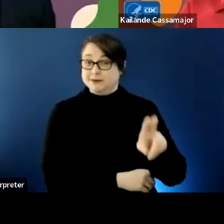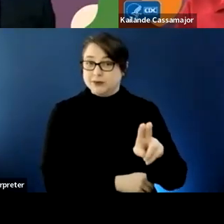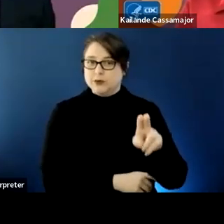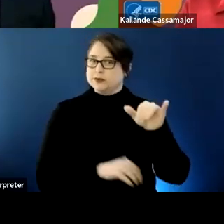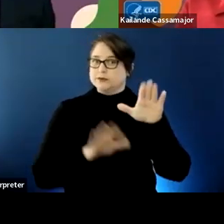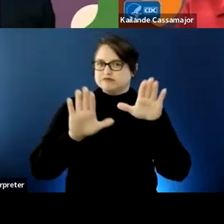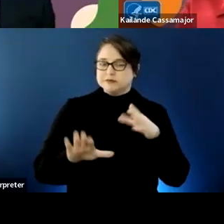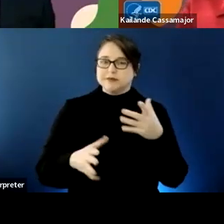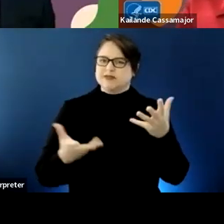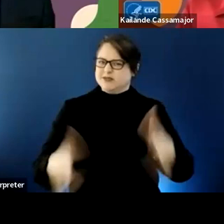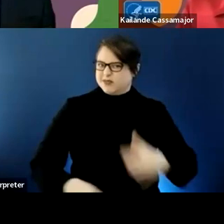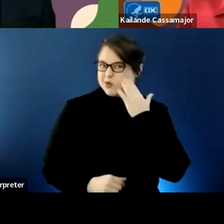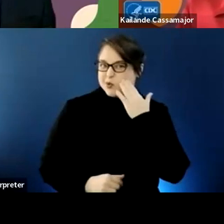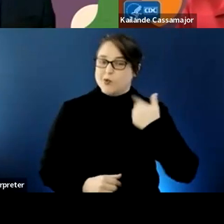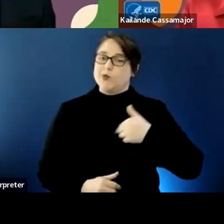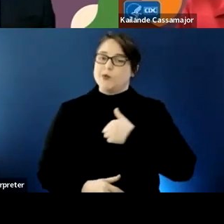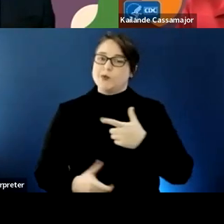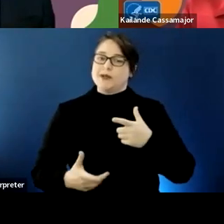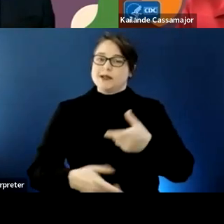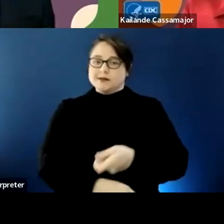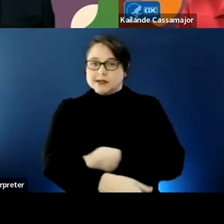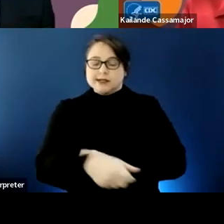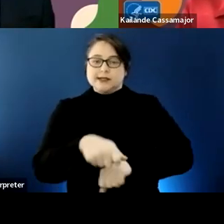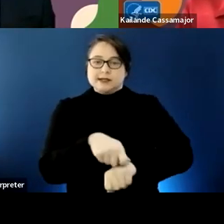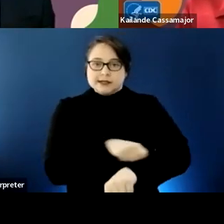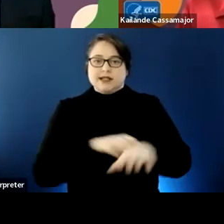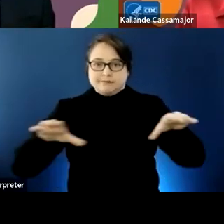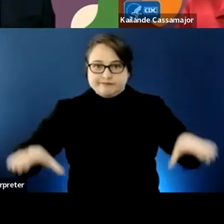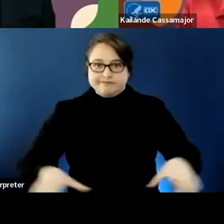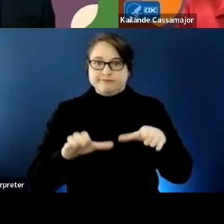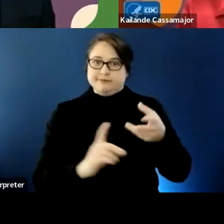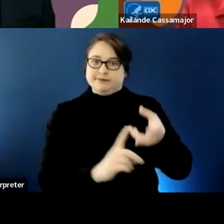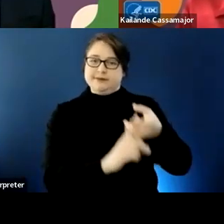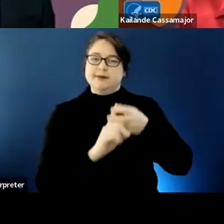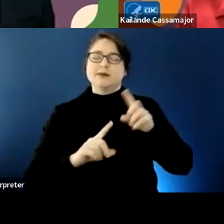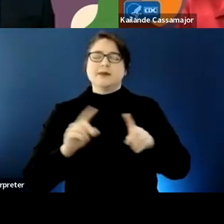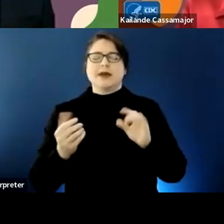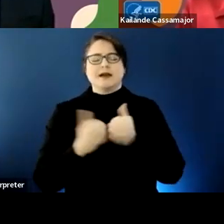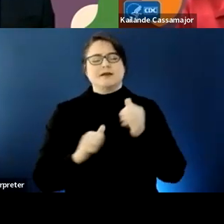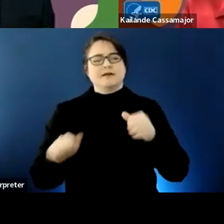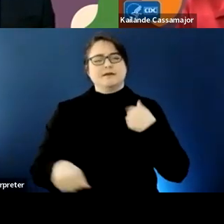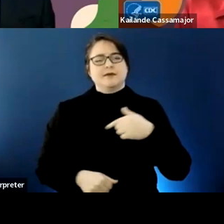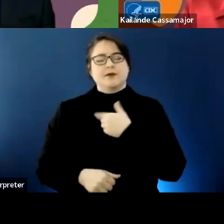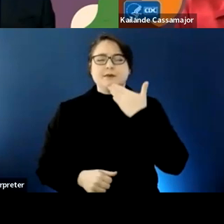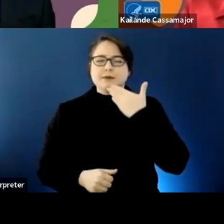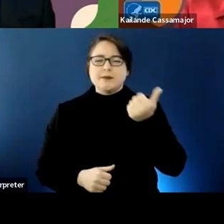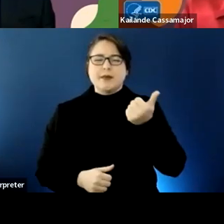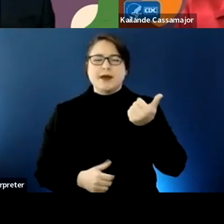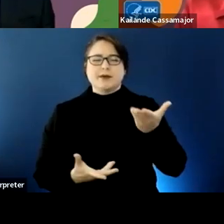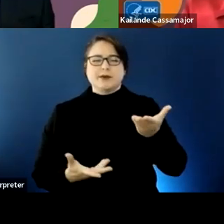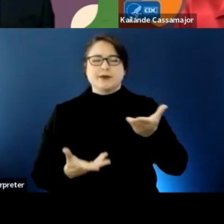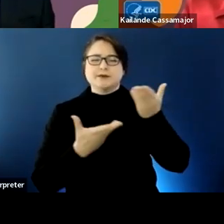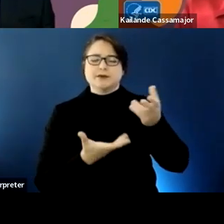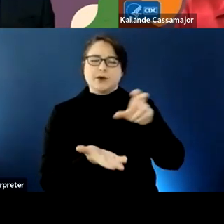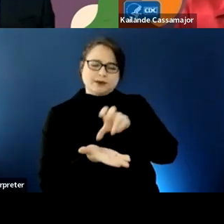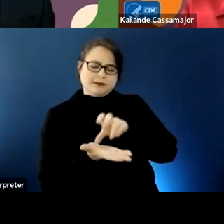but how can we better promote federal funding opportunities for HBCUs so HBCUs can contribute to research?